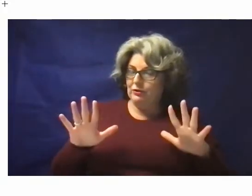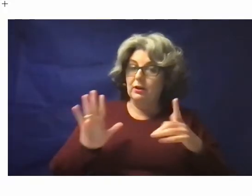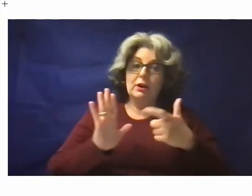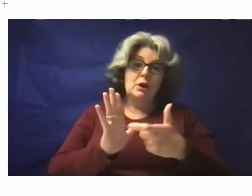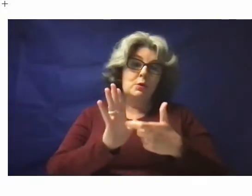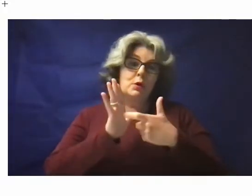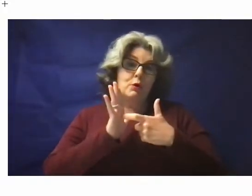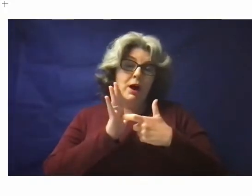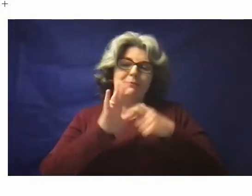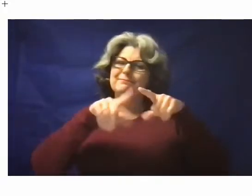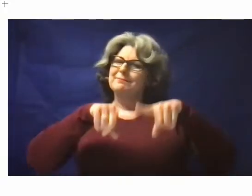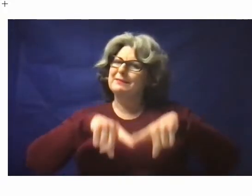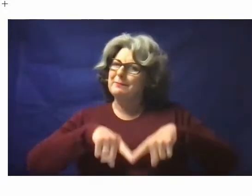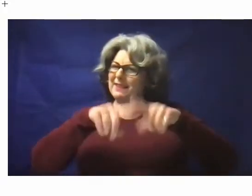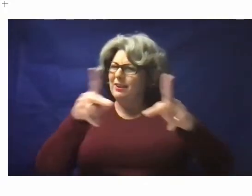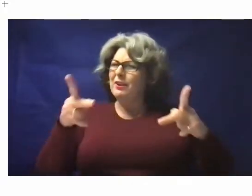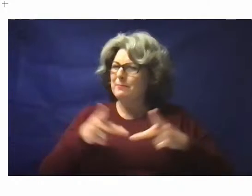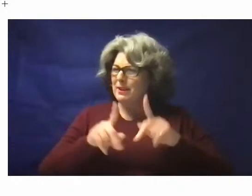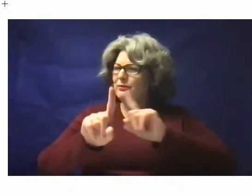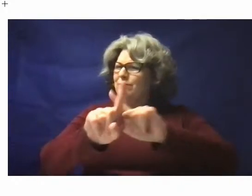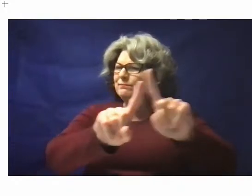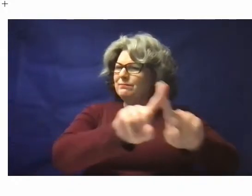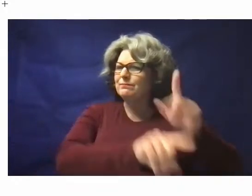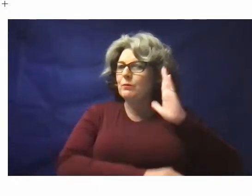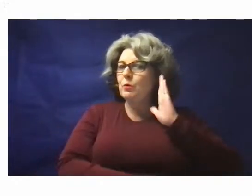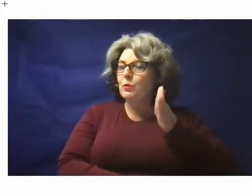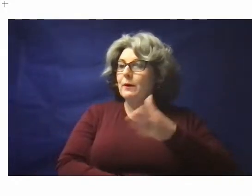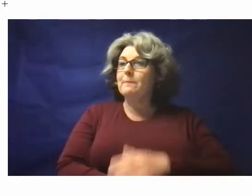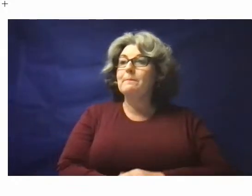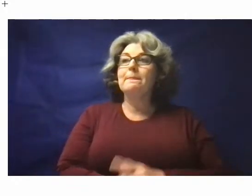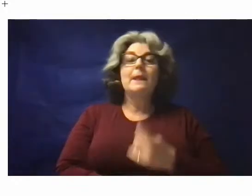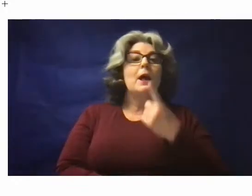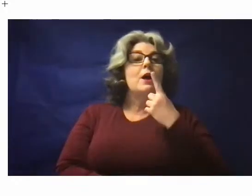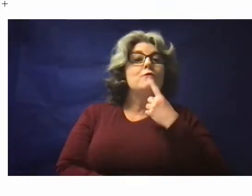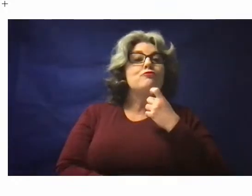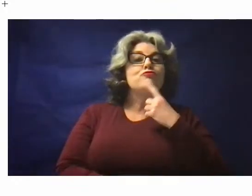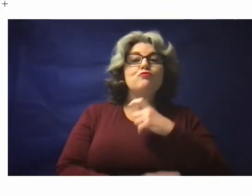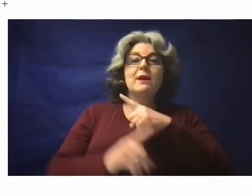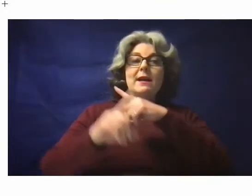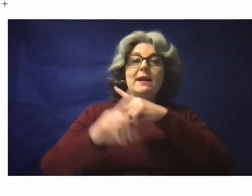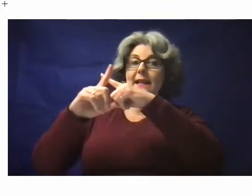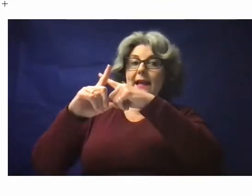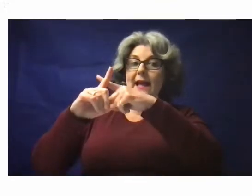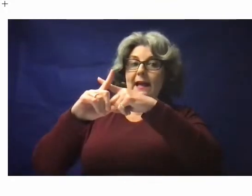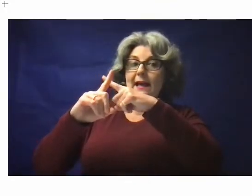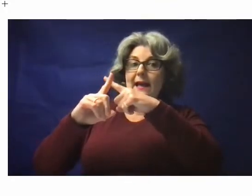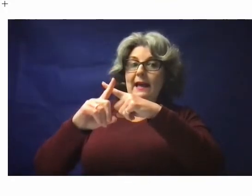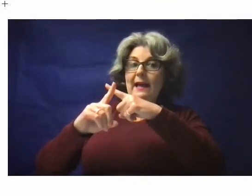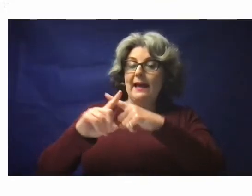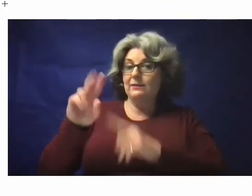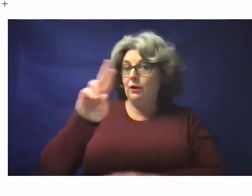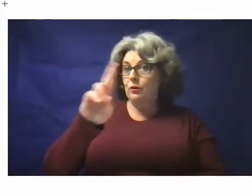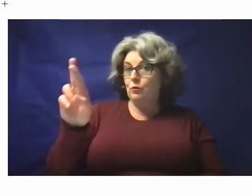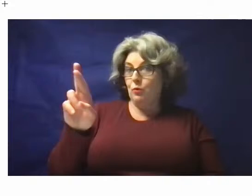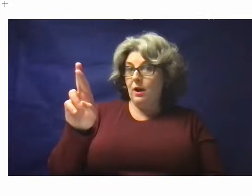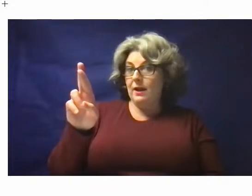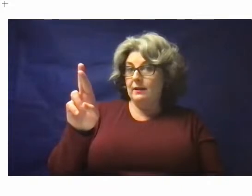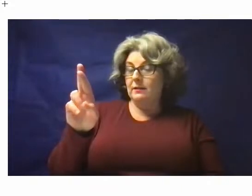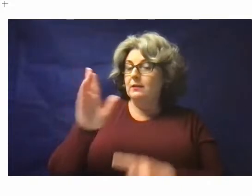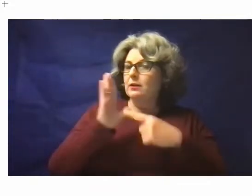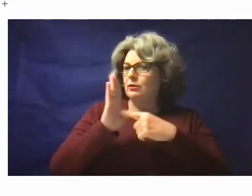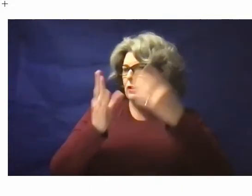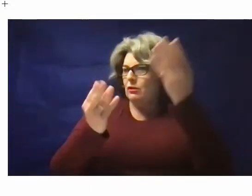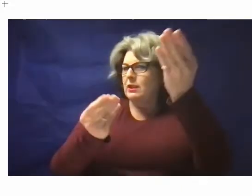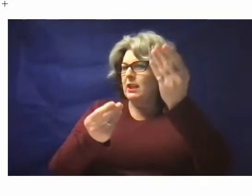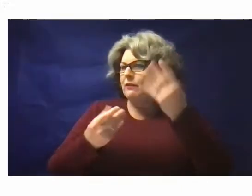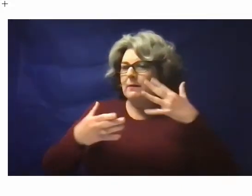vary depending on the position. The red X's on the right-hand side indicate information that has